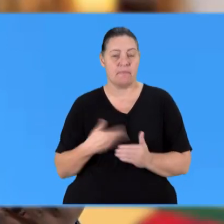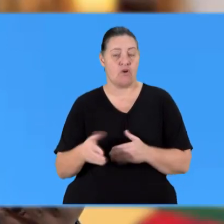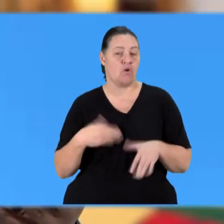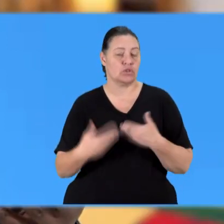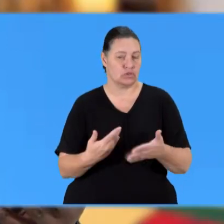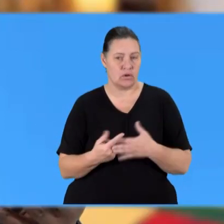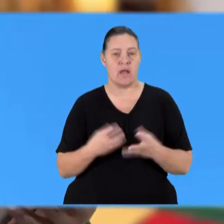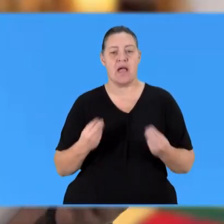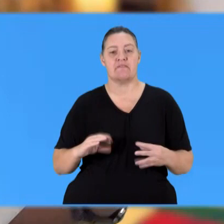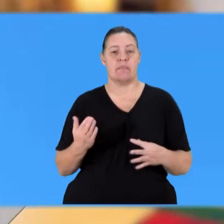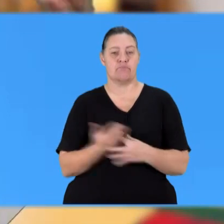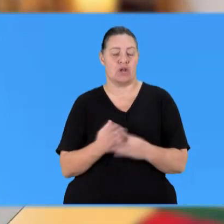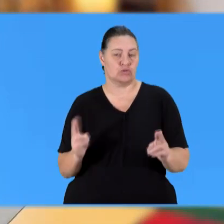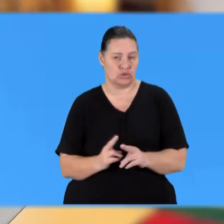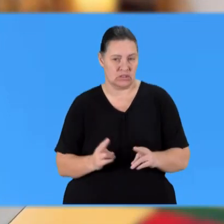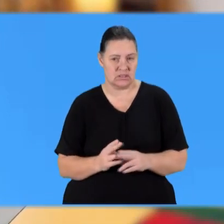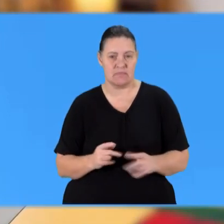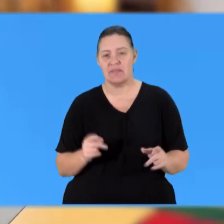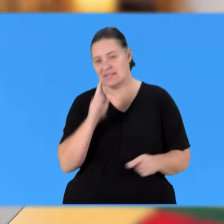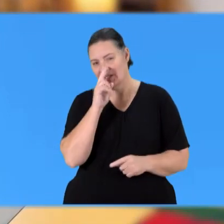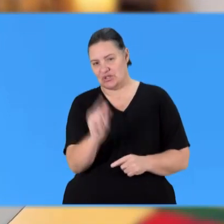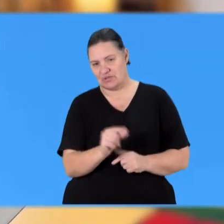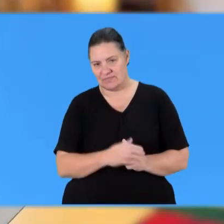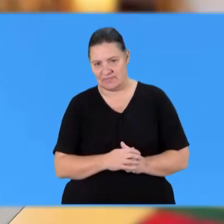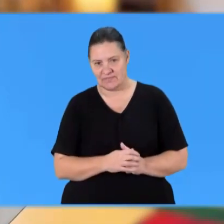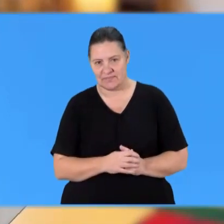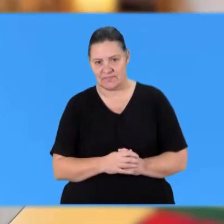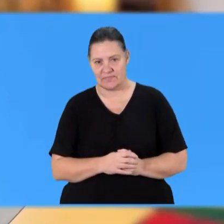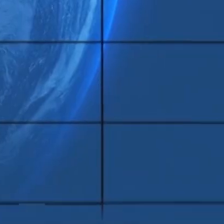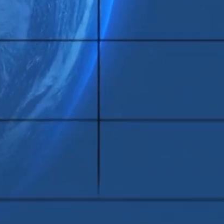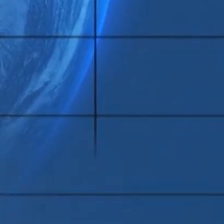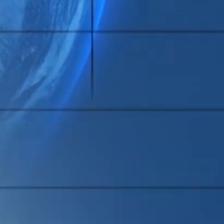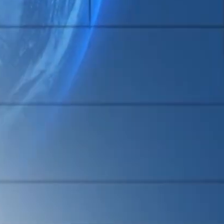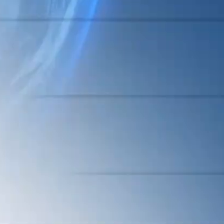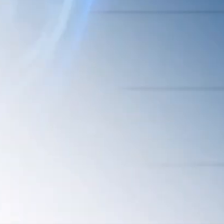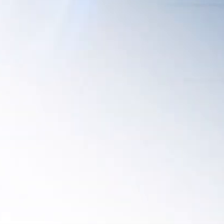So now before we move on, we're going to quickly go for an ad break and I'll see you just after this.